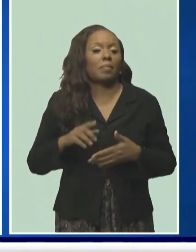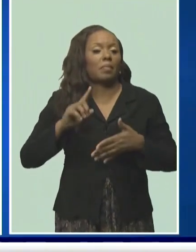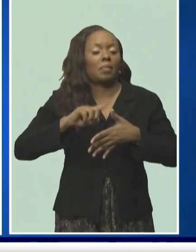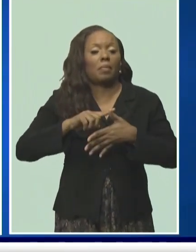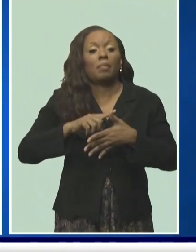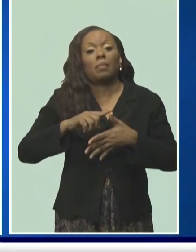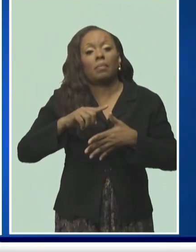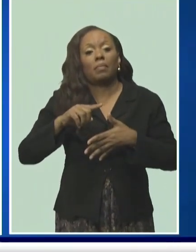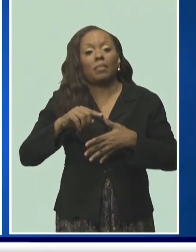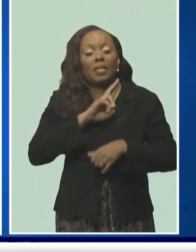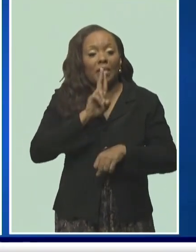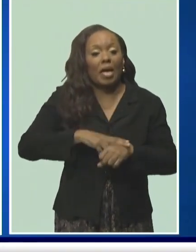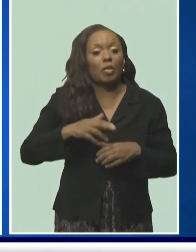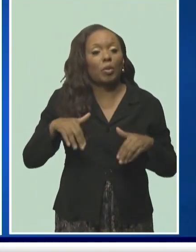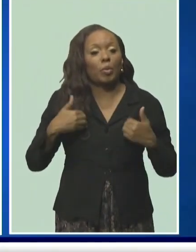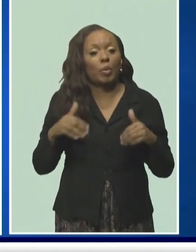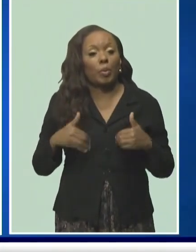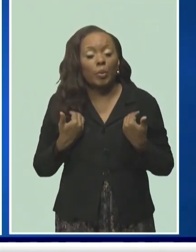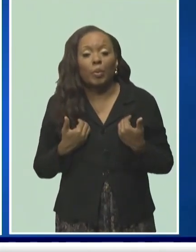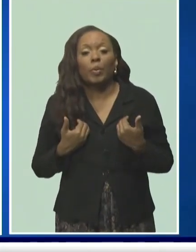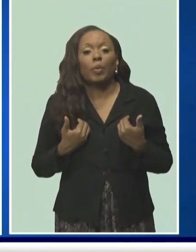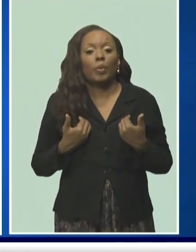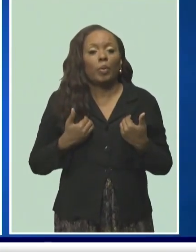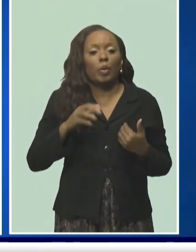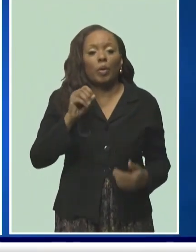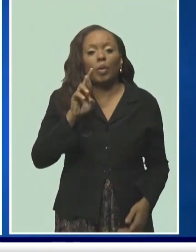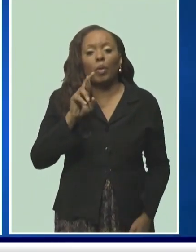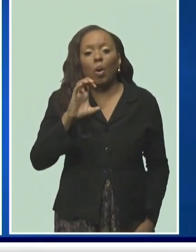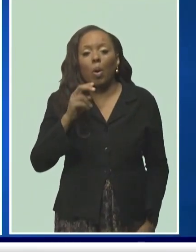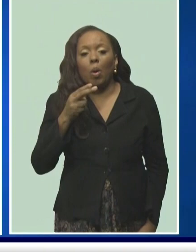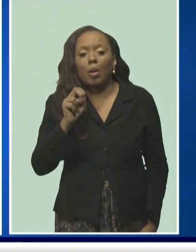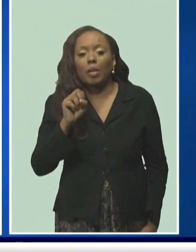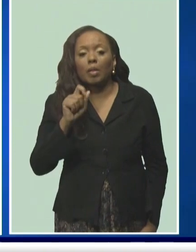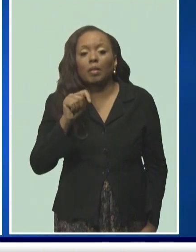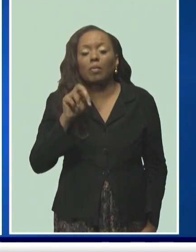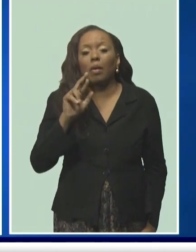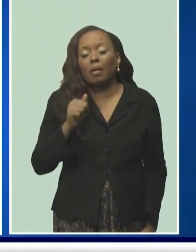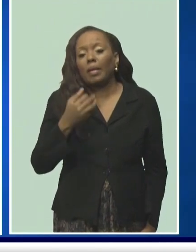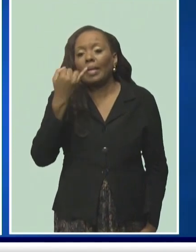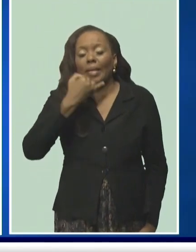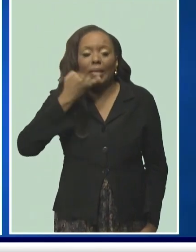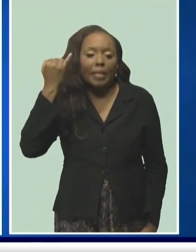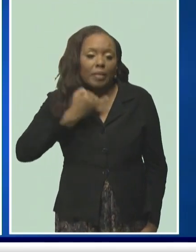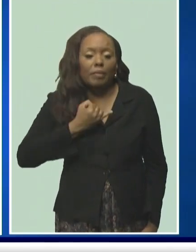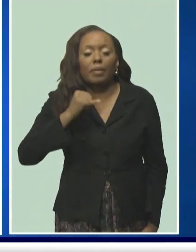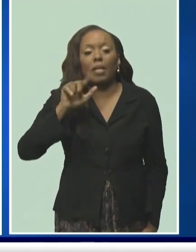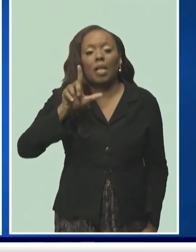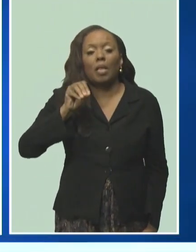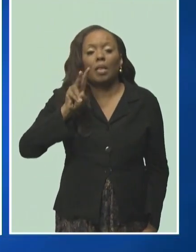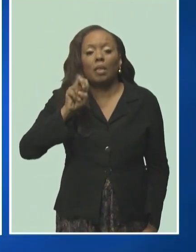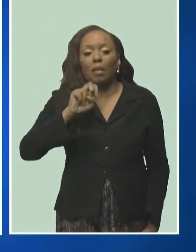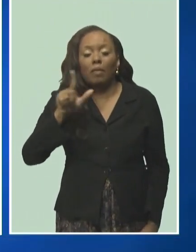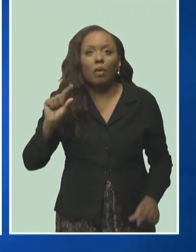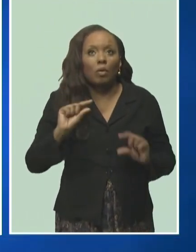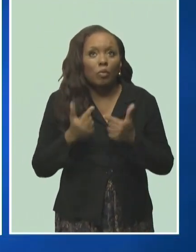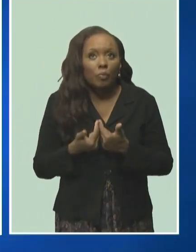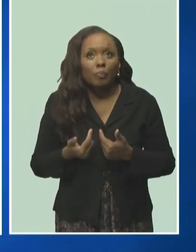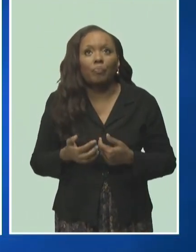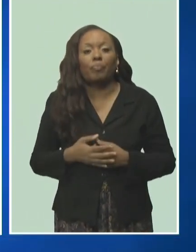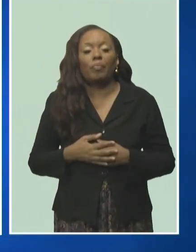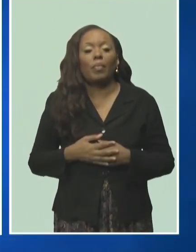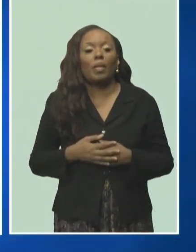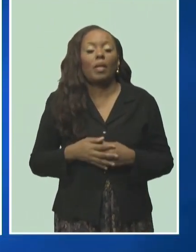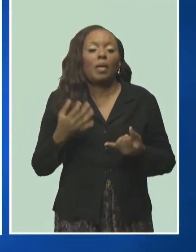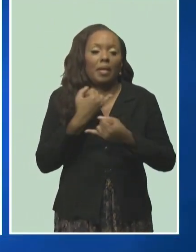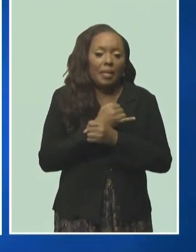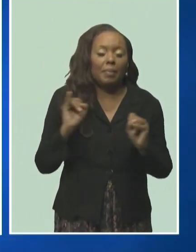Symphony Orchestra, we've got Euphony Steele, the Israel Level Drummers, the Margan Legal Voice Project, and then we have an